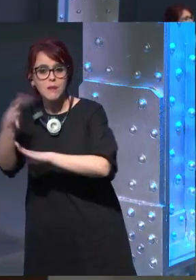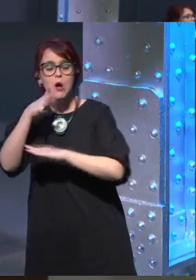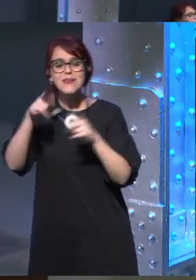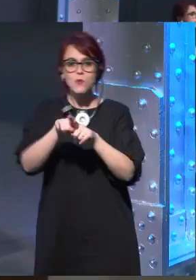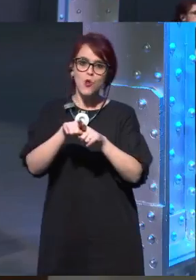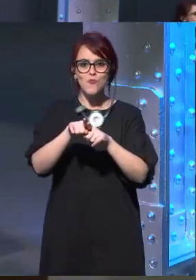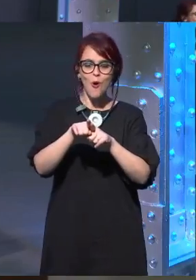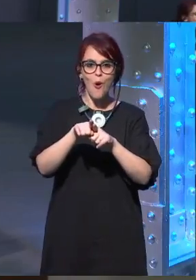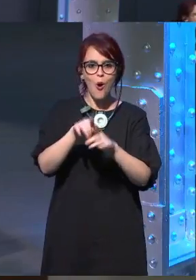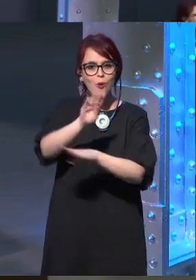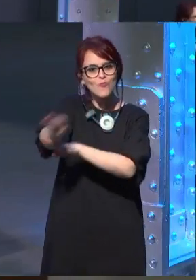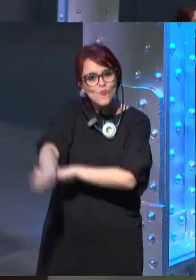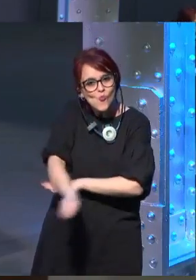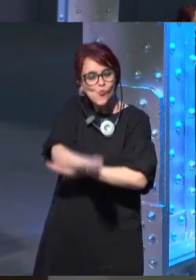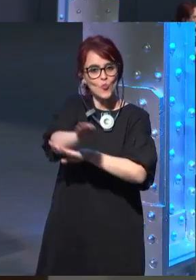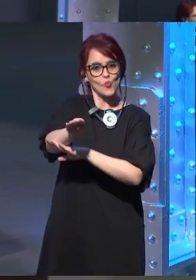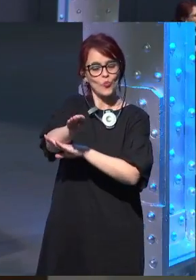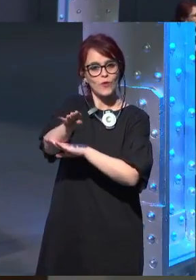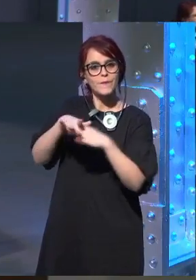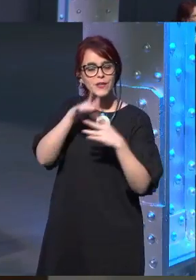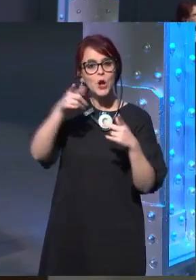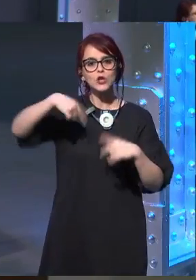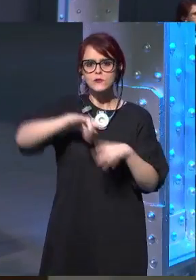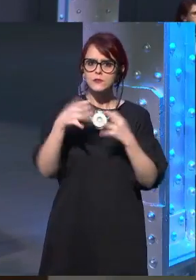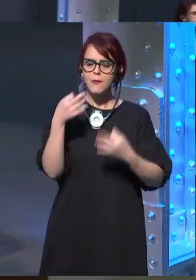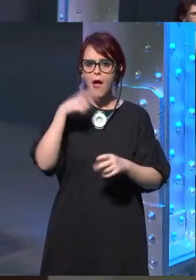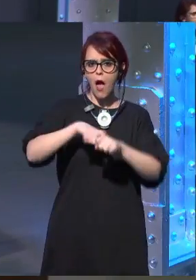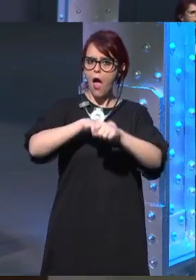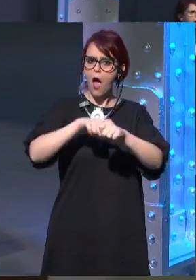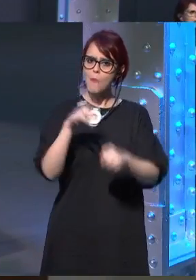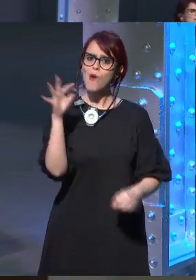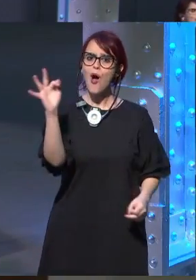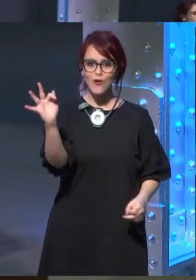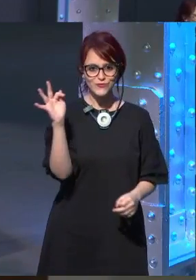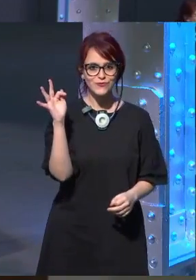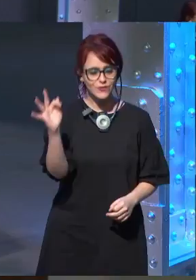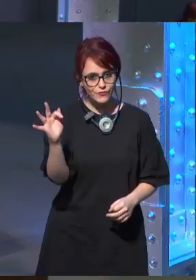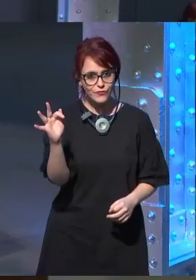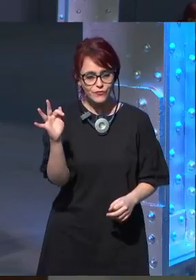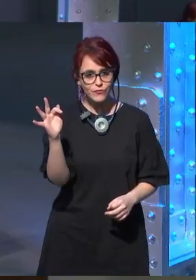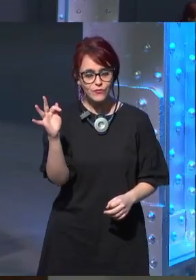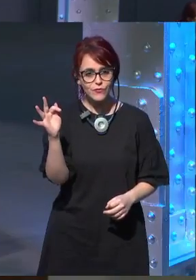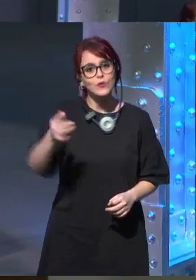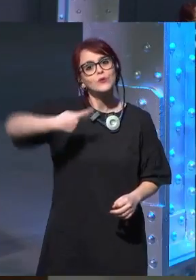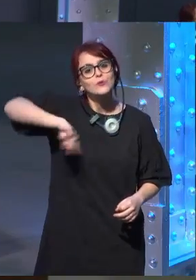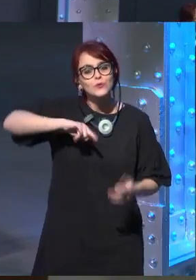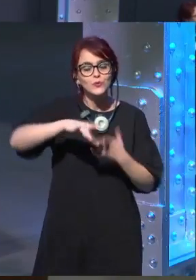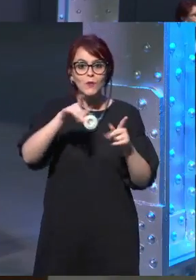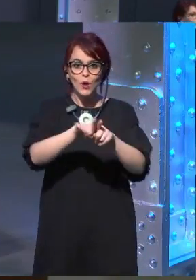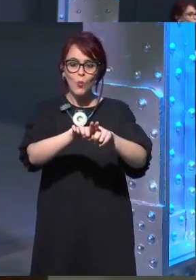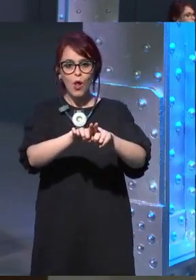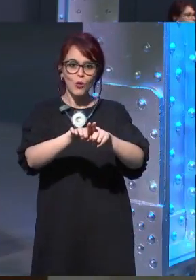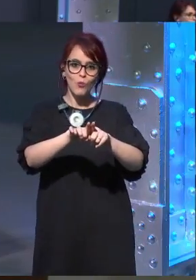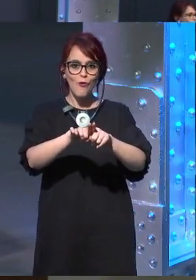here it is. We have to remain positive ourselves. We do have to be a relentless giver. When we find something